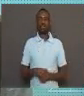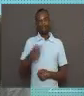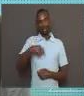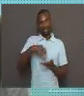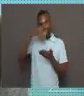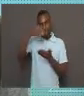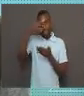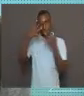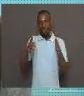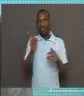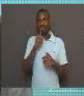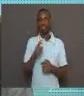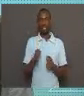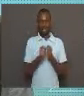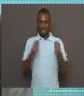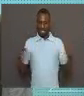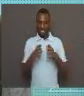about elasticity,